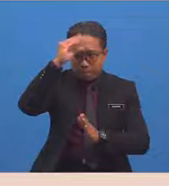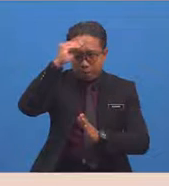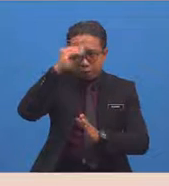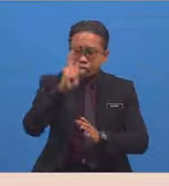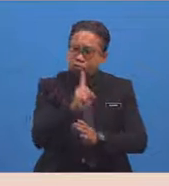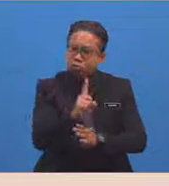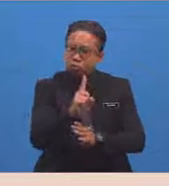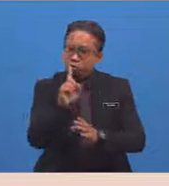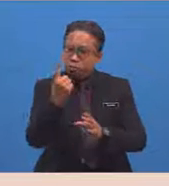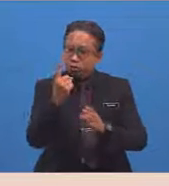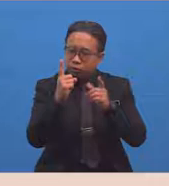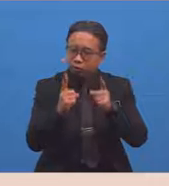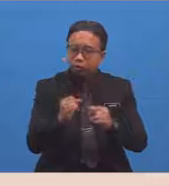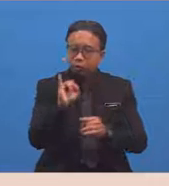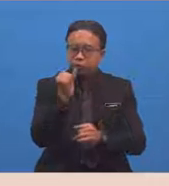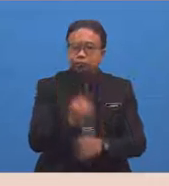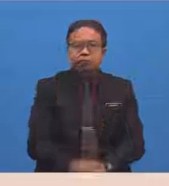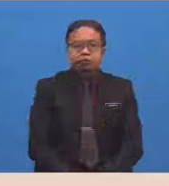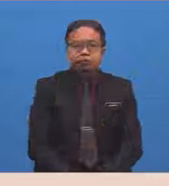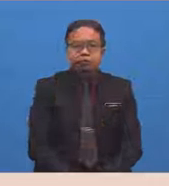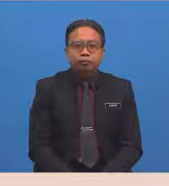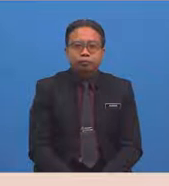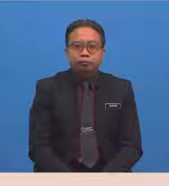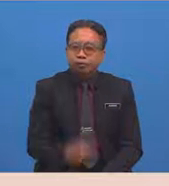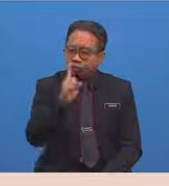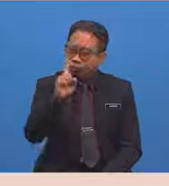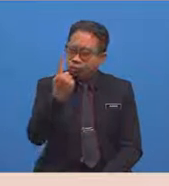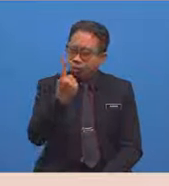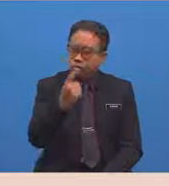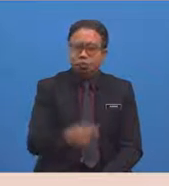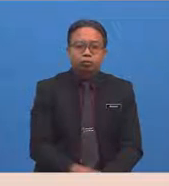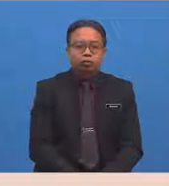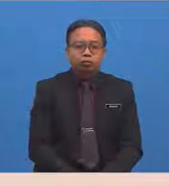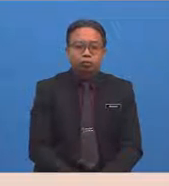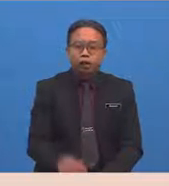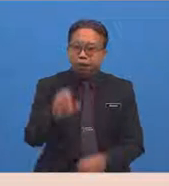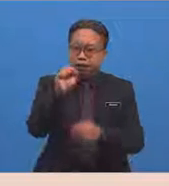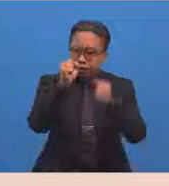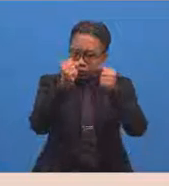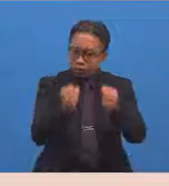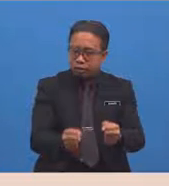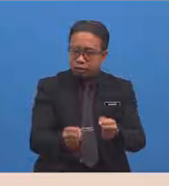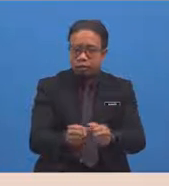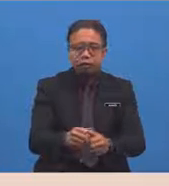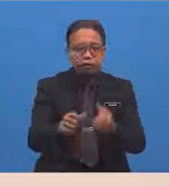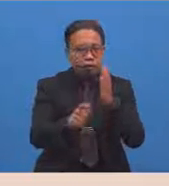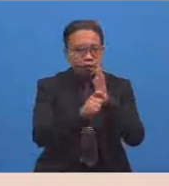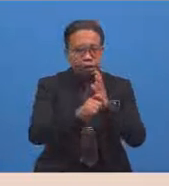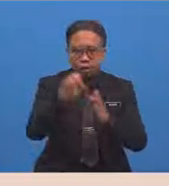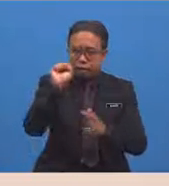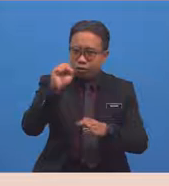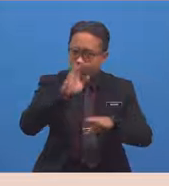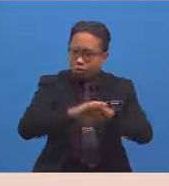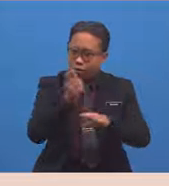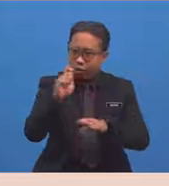be alone. Alone, he is alone by himself. And since it is singular, we would add S on the